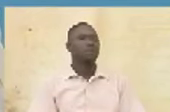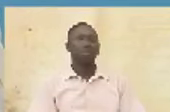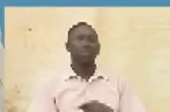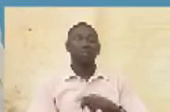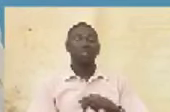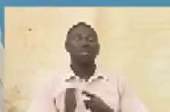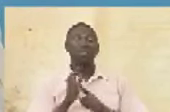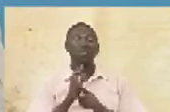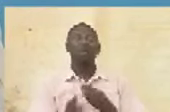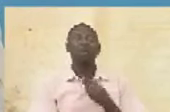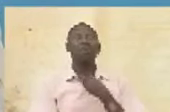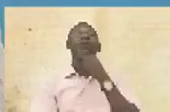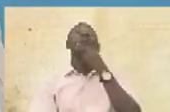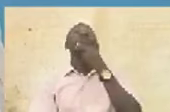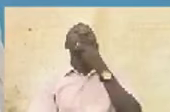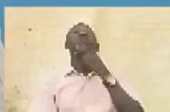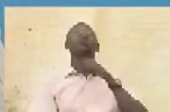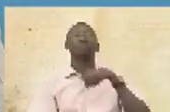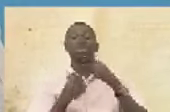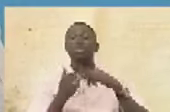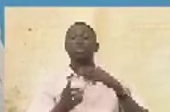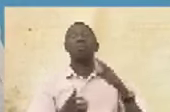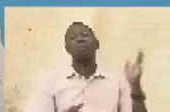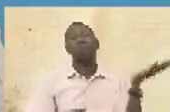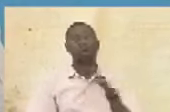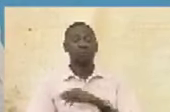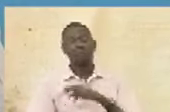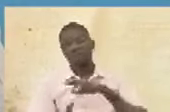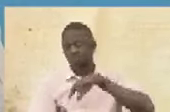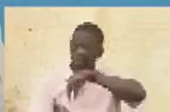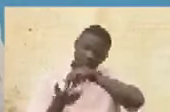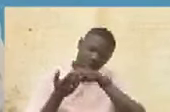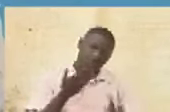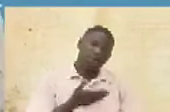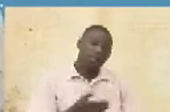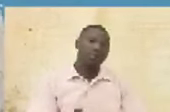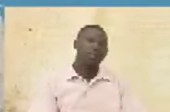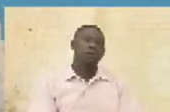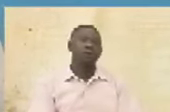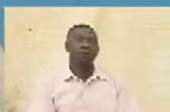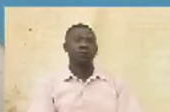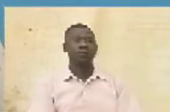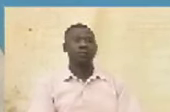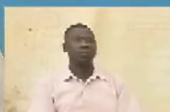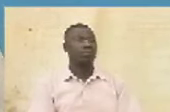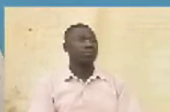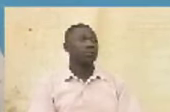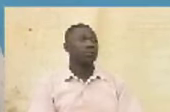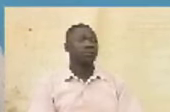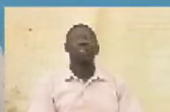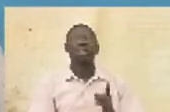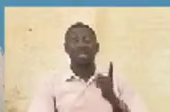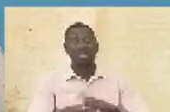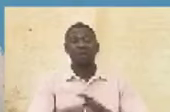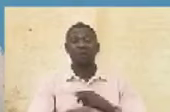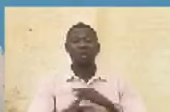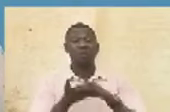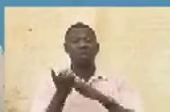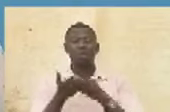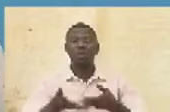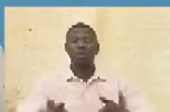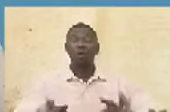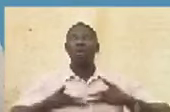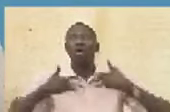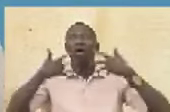if I raise up my head, it looks like somebody slapped me. My head will fall on the concrete. By that time,